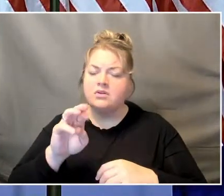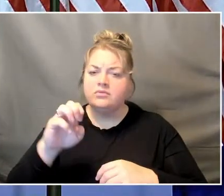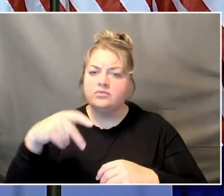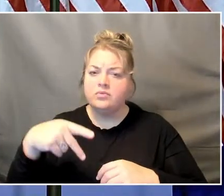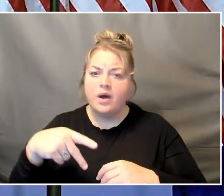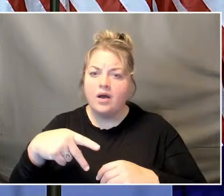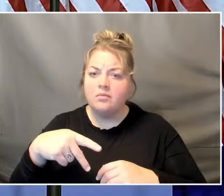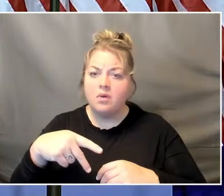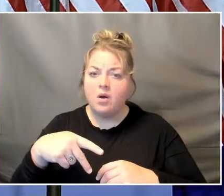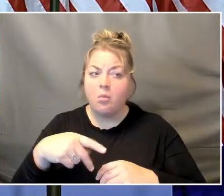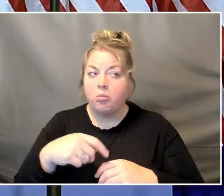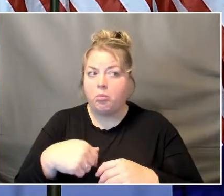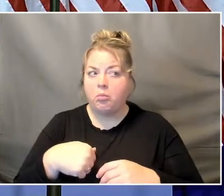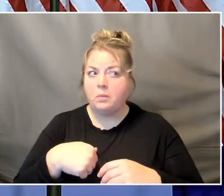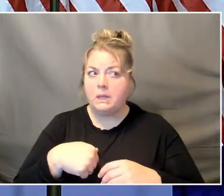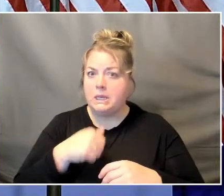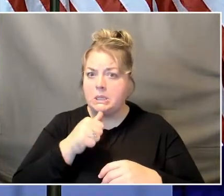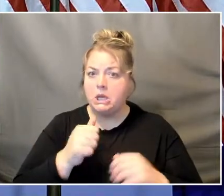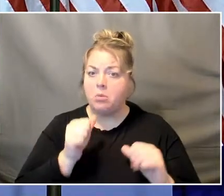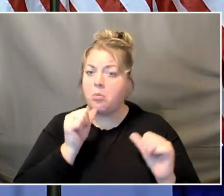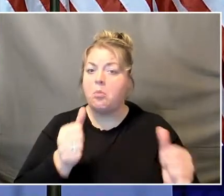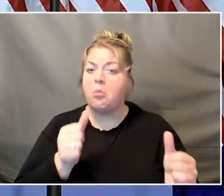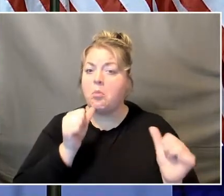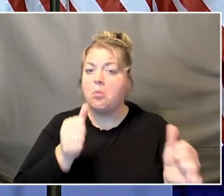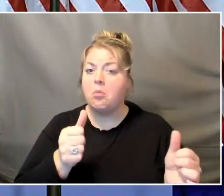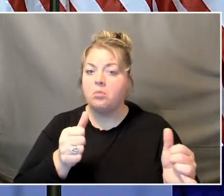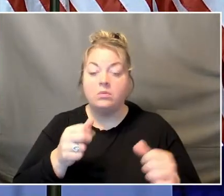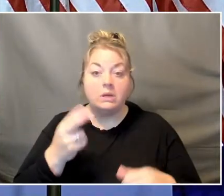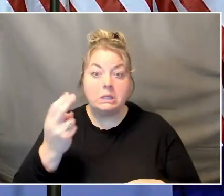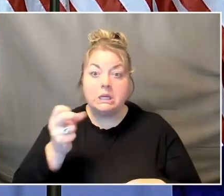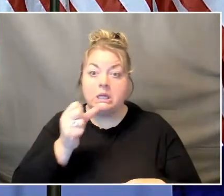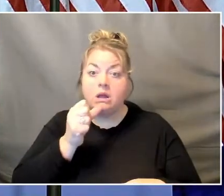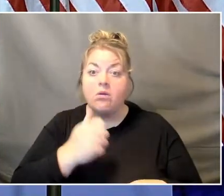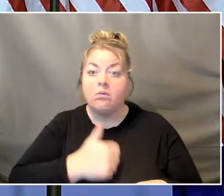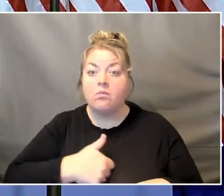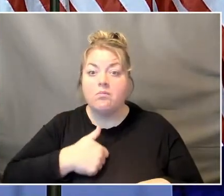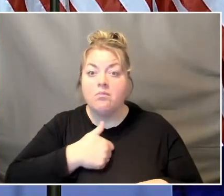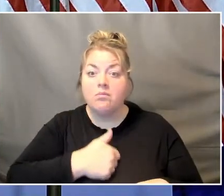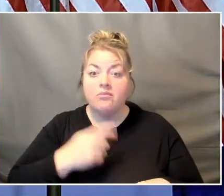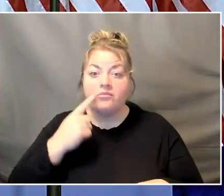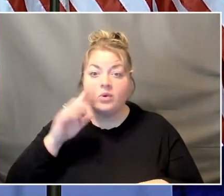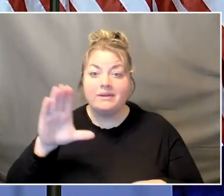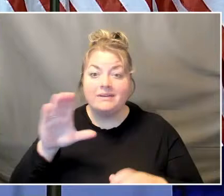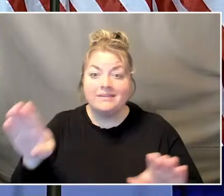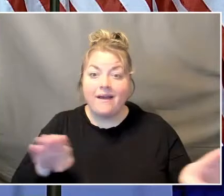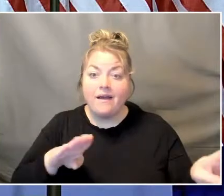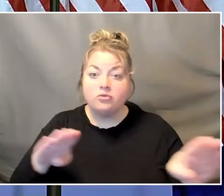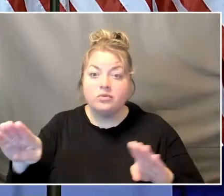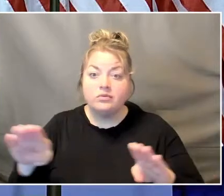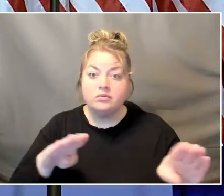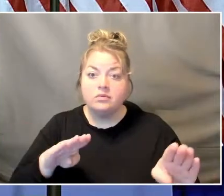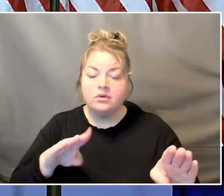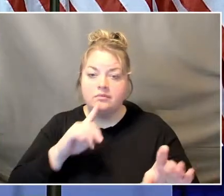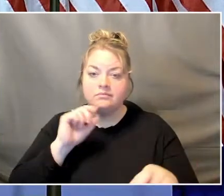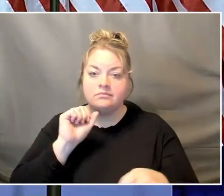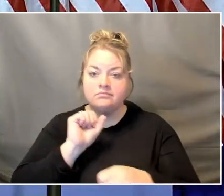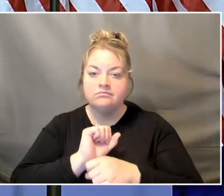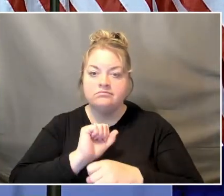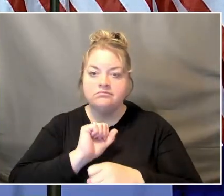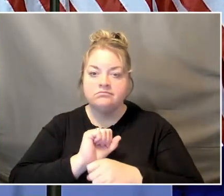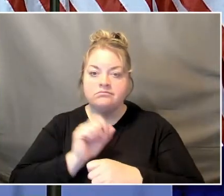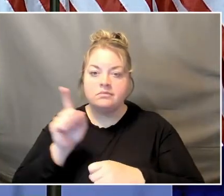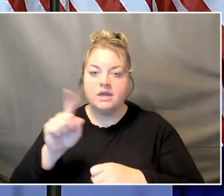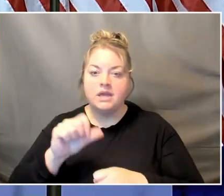Trump has not denied, much less shown remorse for his actions. Instead, he, quote,